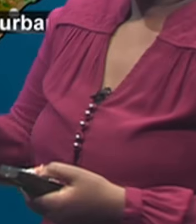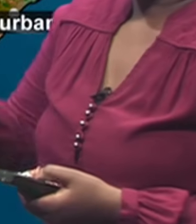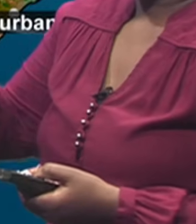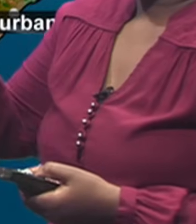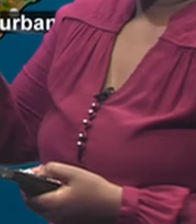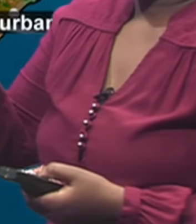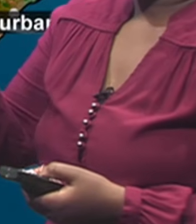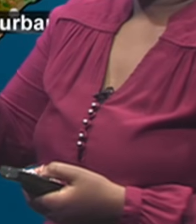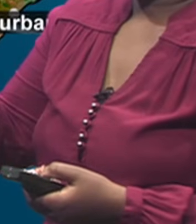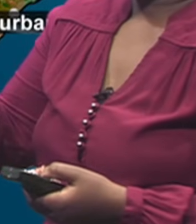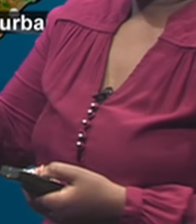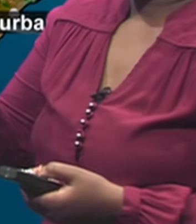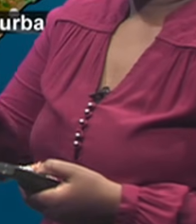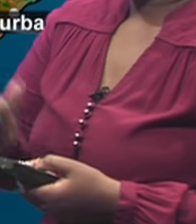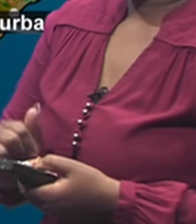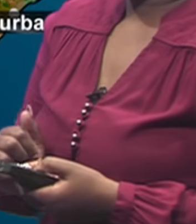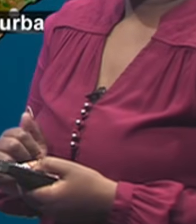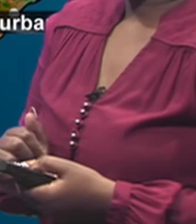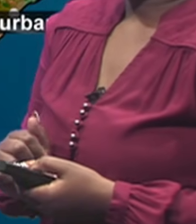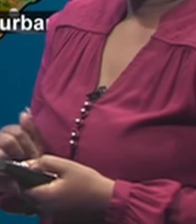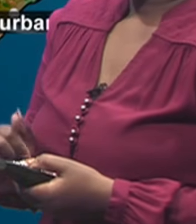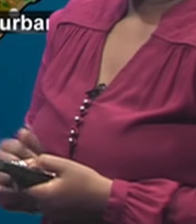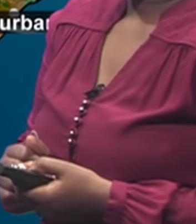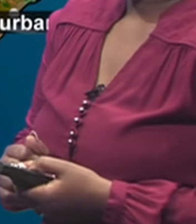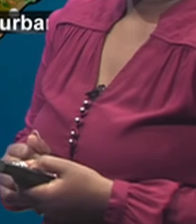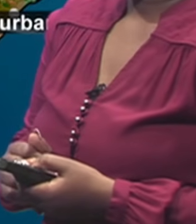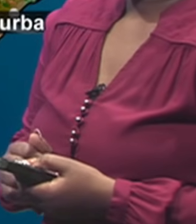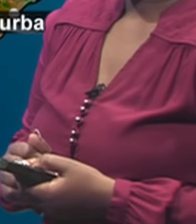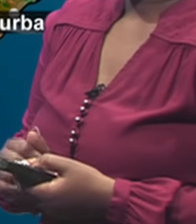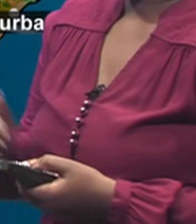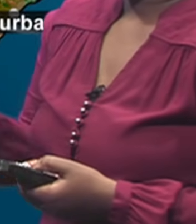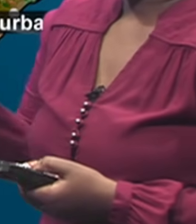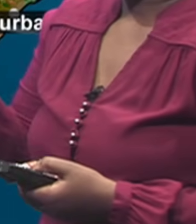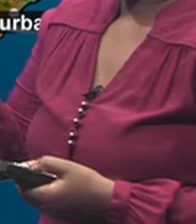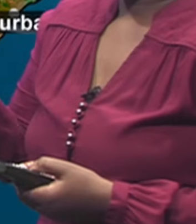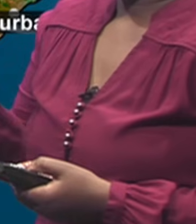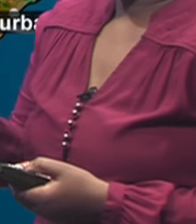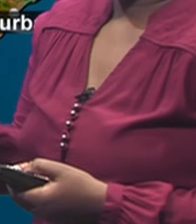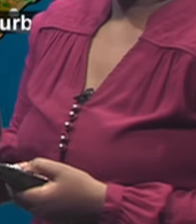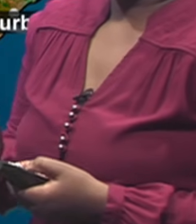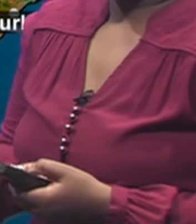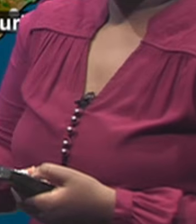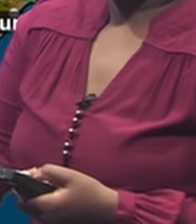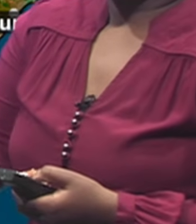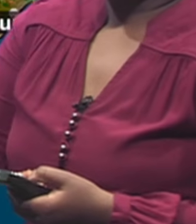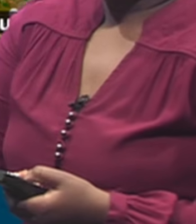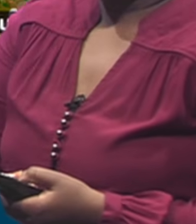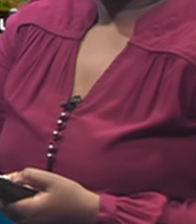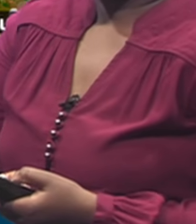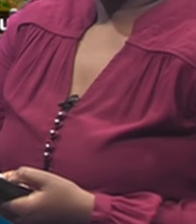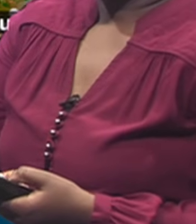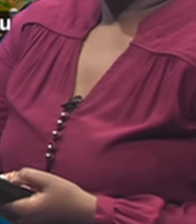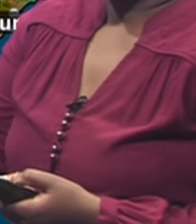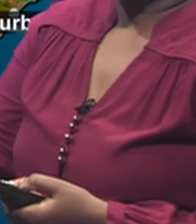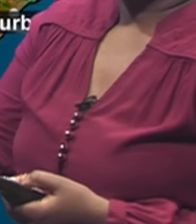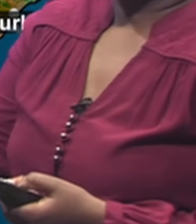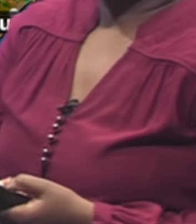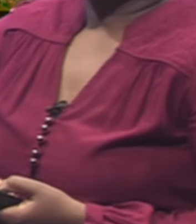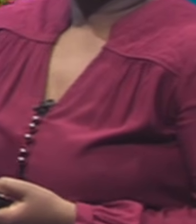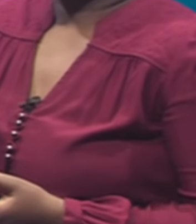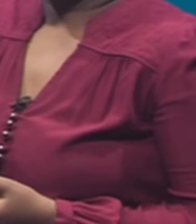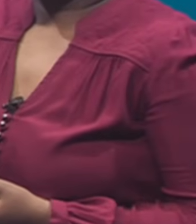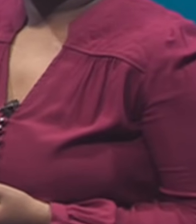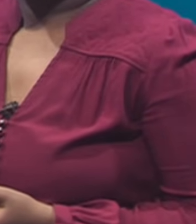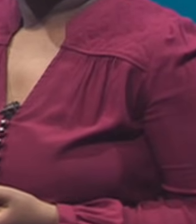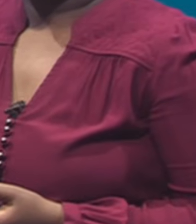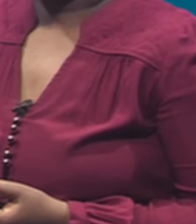teng segolo bogolo yang ka kwa province ya ka kwa Free State le dikarolo dingwe tsa province ya ka kwa KwaZulu-Natal mme makhubu ao a tswelela ka kwa province